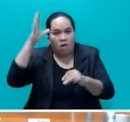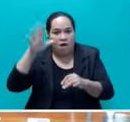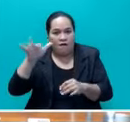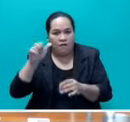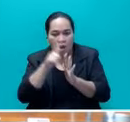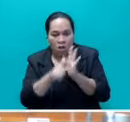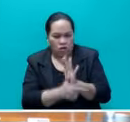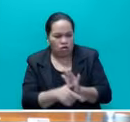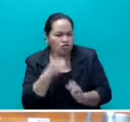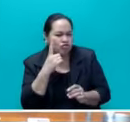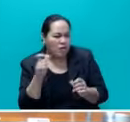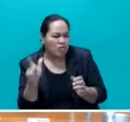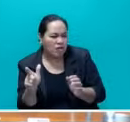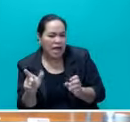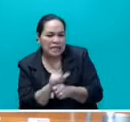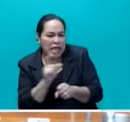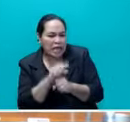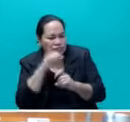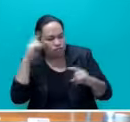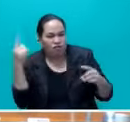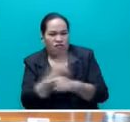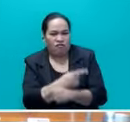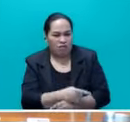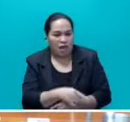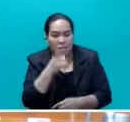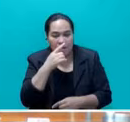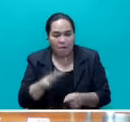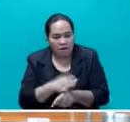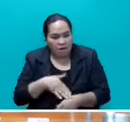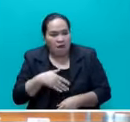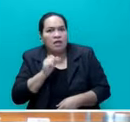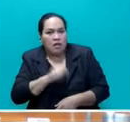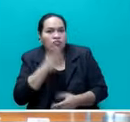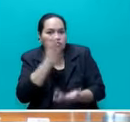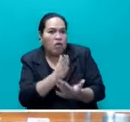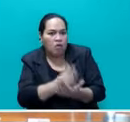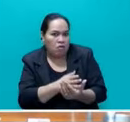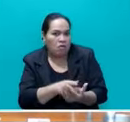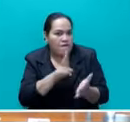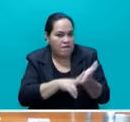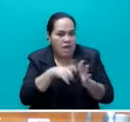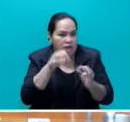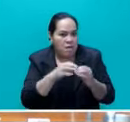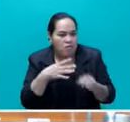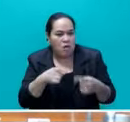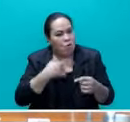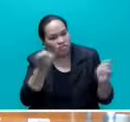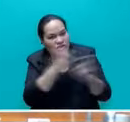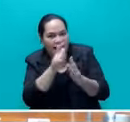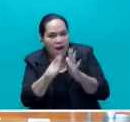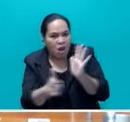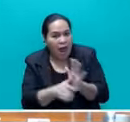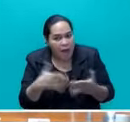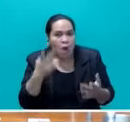he's trying to create this ruckus, trying to make the people feel, oh, somehow or the other, the VKB is under attack just because they've changed the law. Now